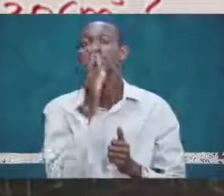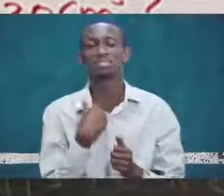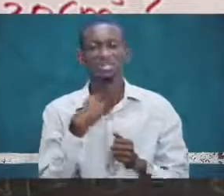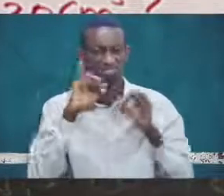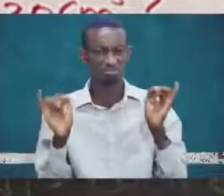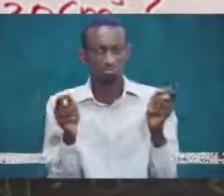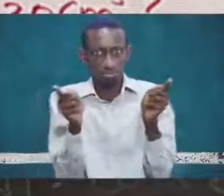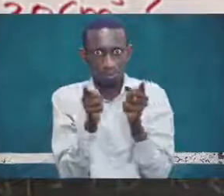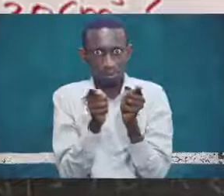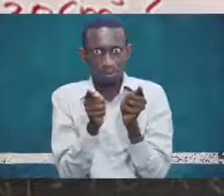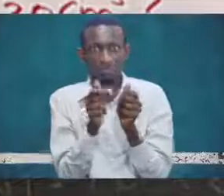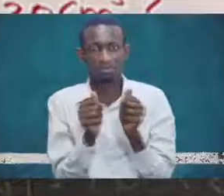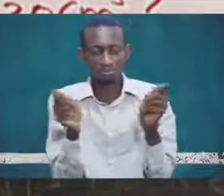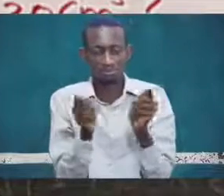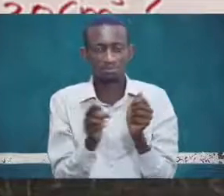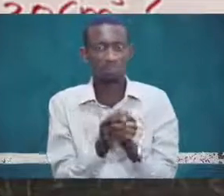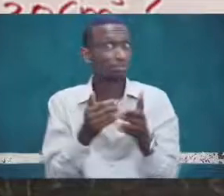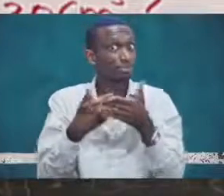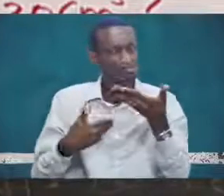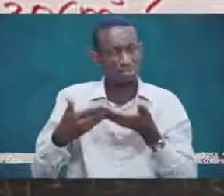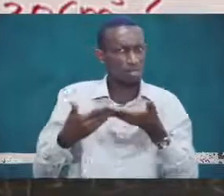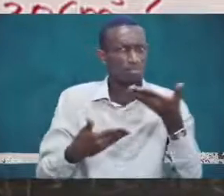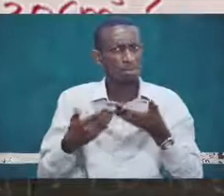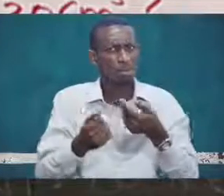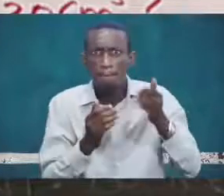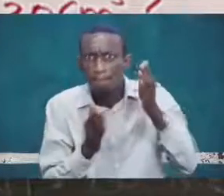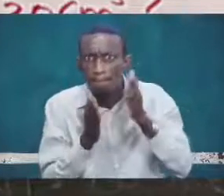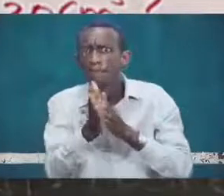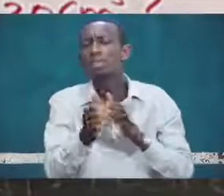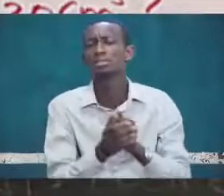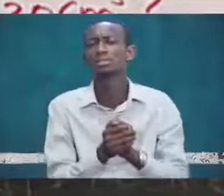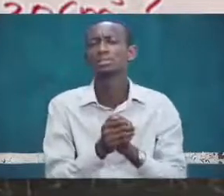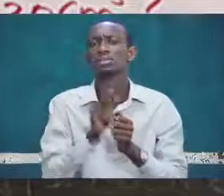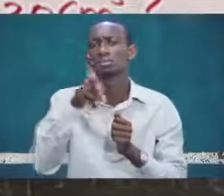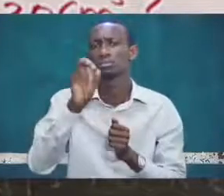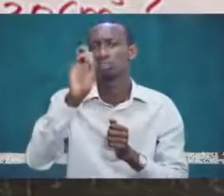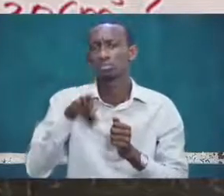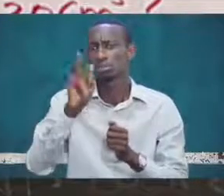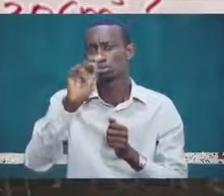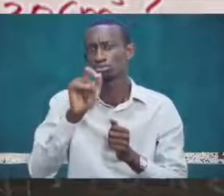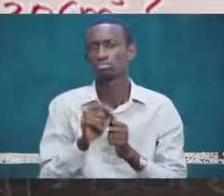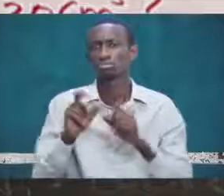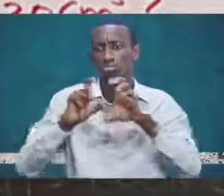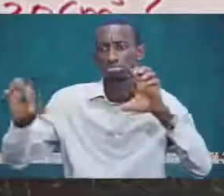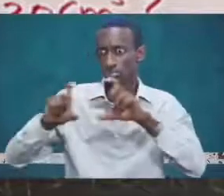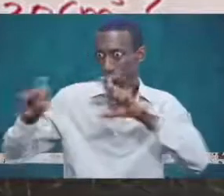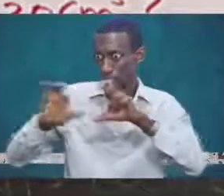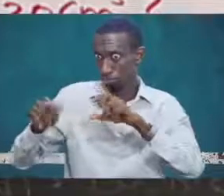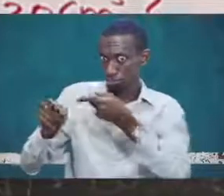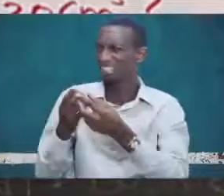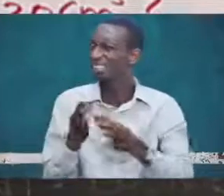you. We've been discussing dialect propulsion. And there is one formula which is very